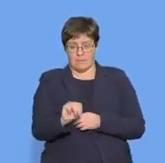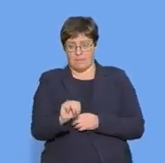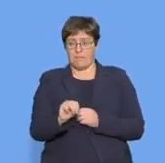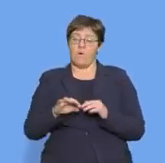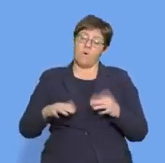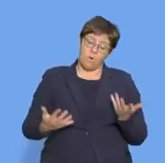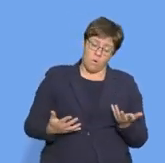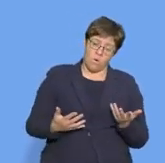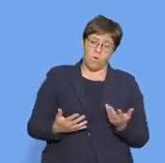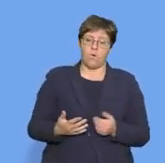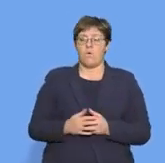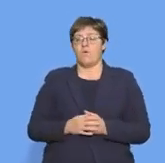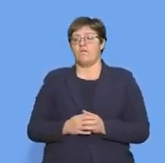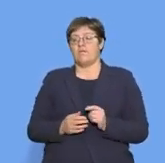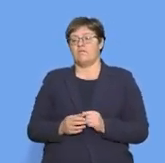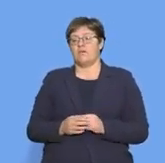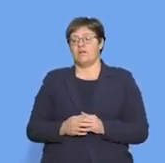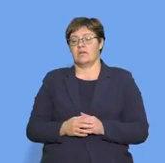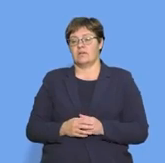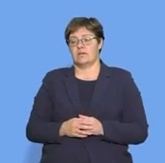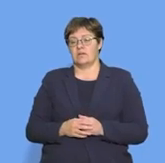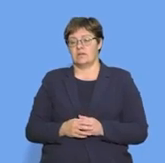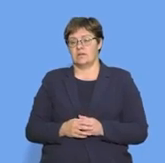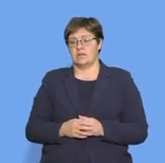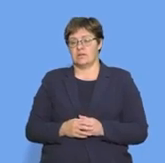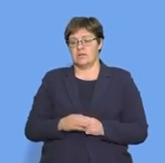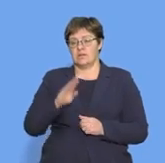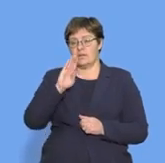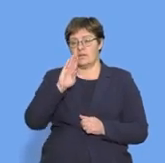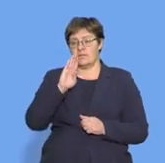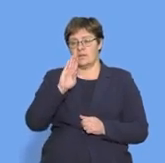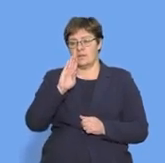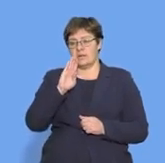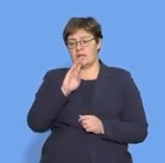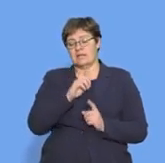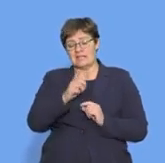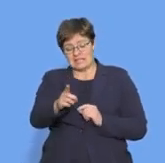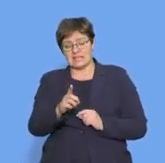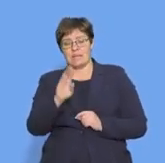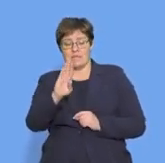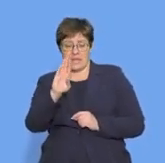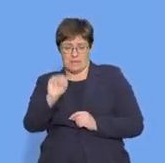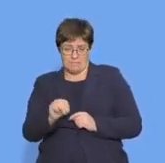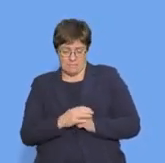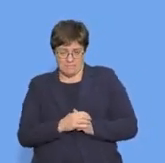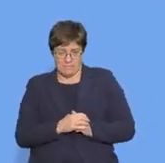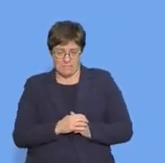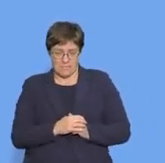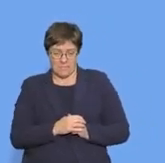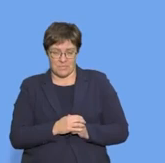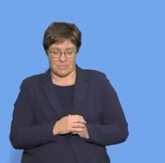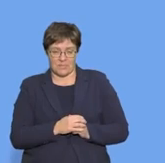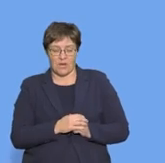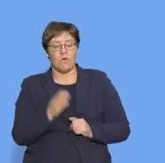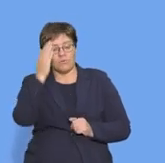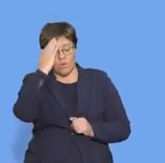AM or the distance of BM, right? If you can do that, then